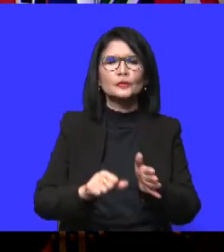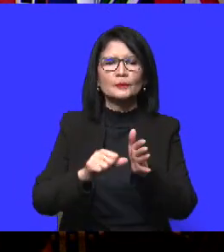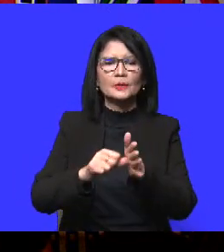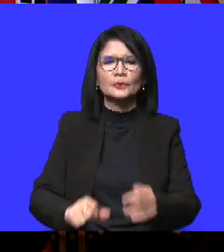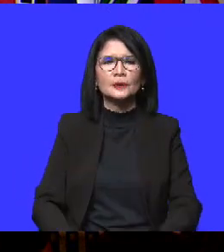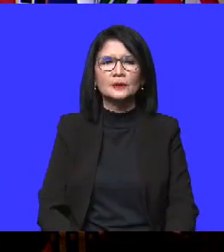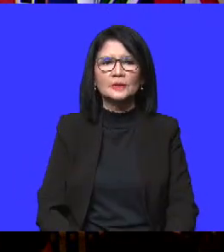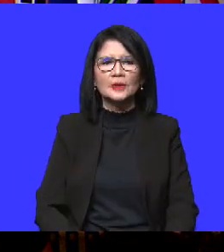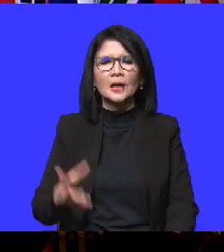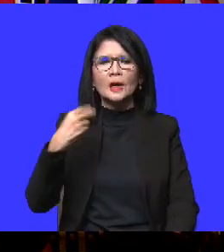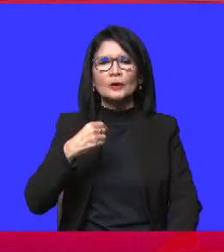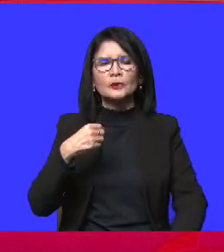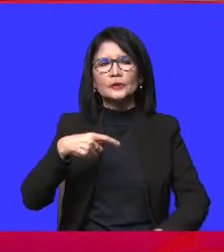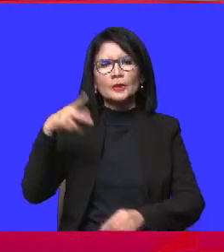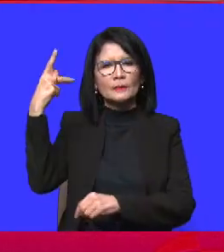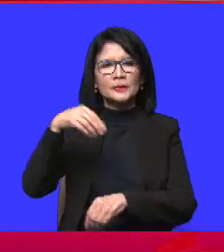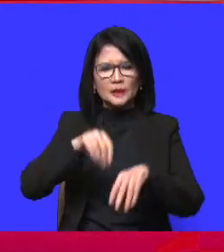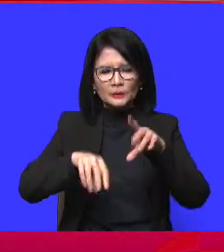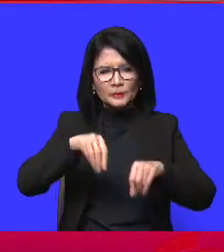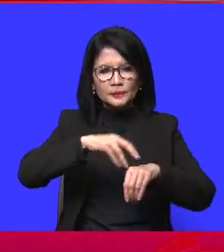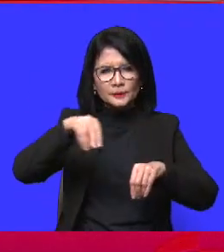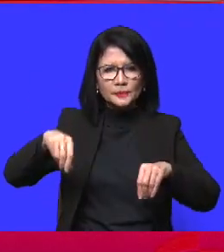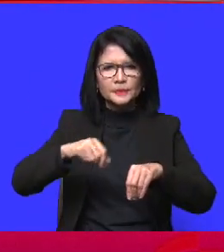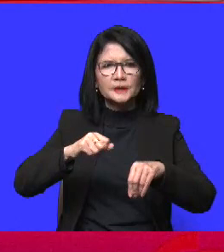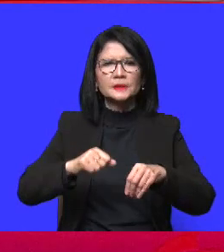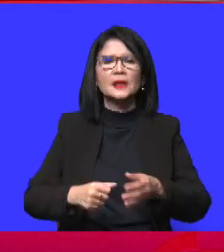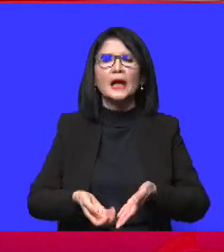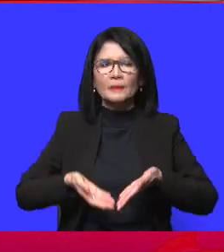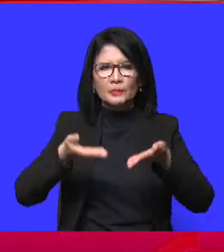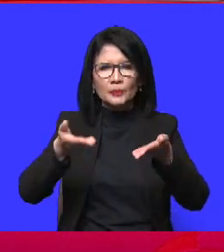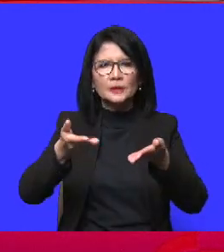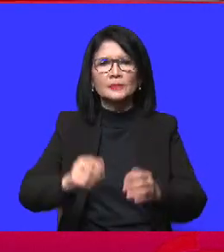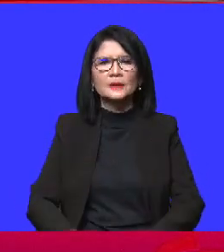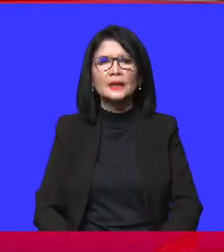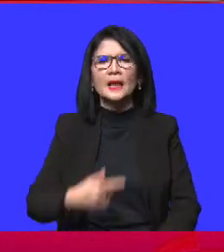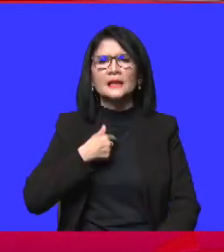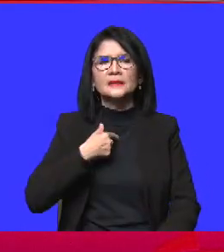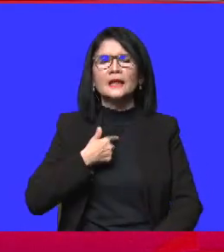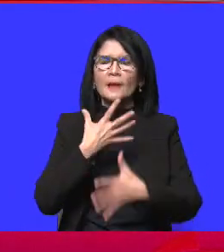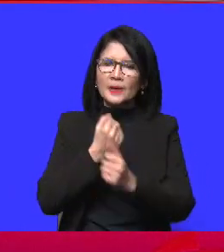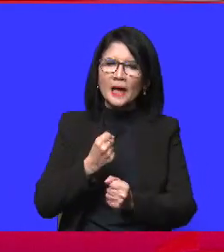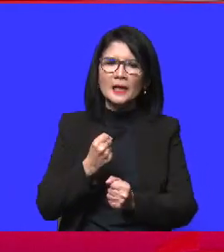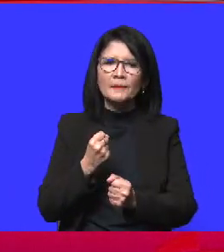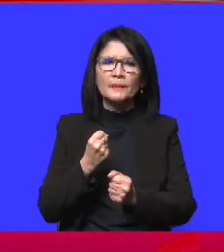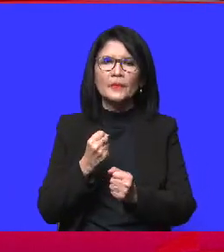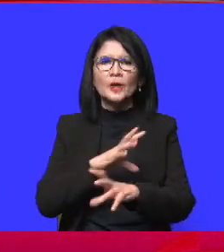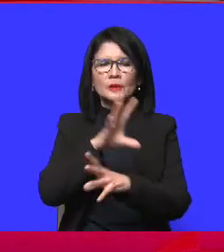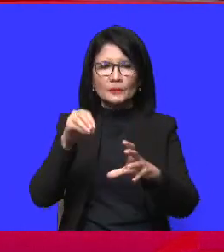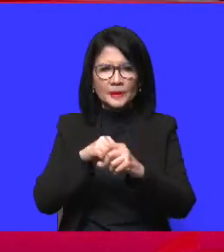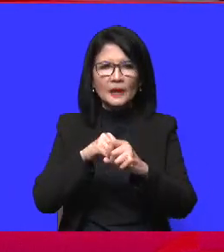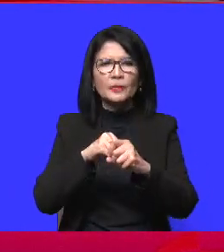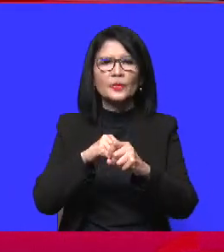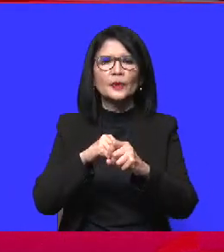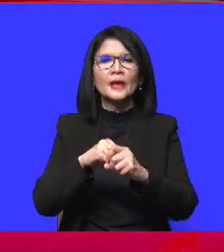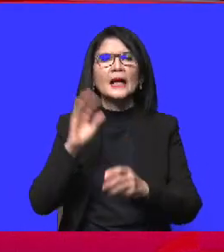soaring fertilizer prices and disruption in fertilizer supplies. And I'm looking forward to joining a dedicated